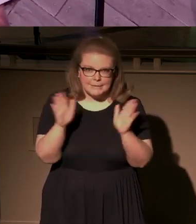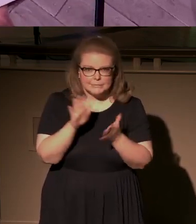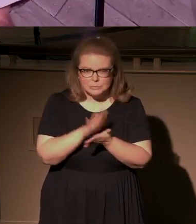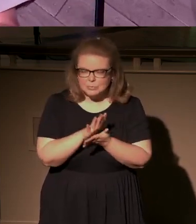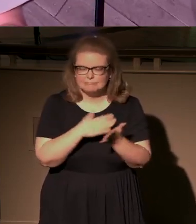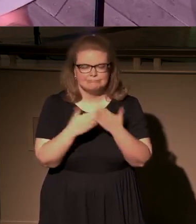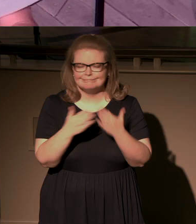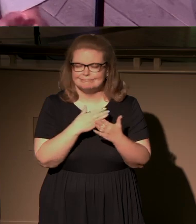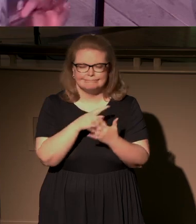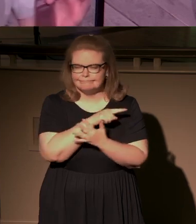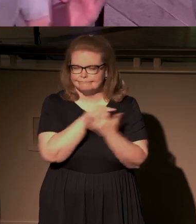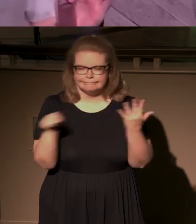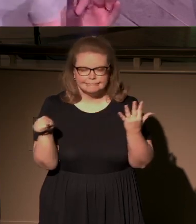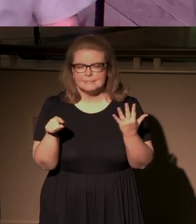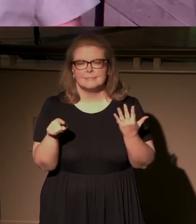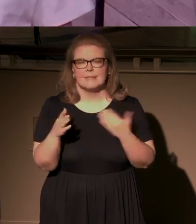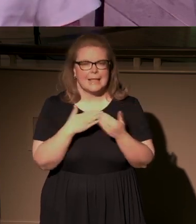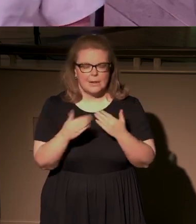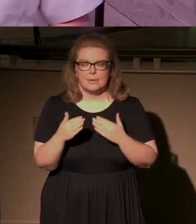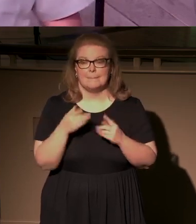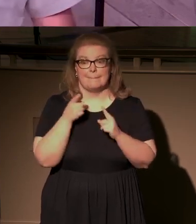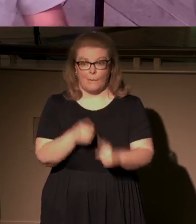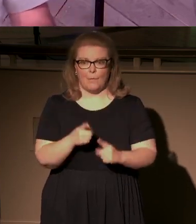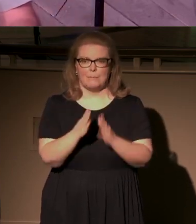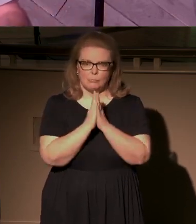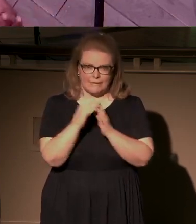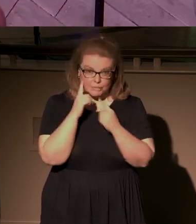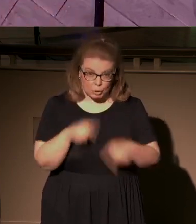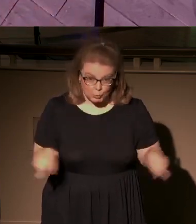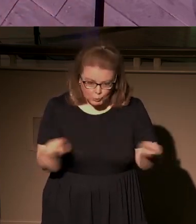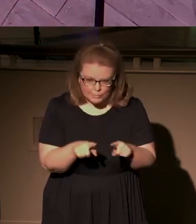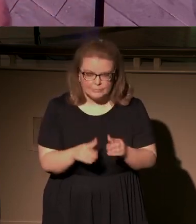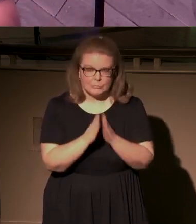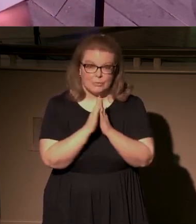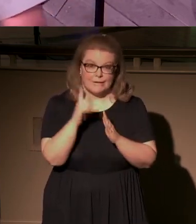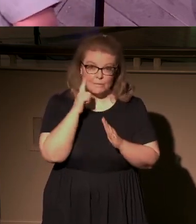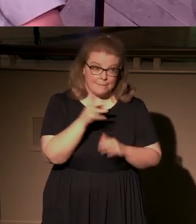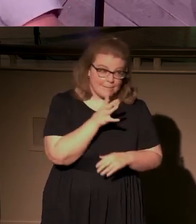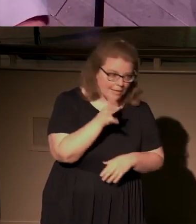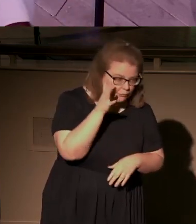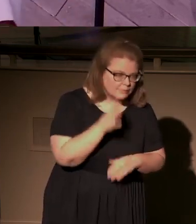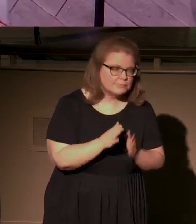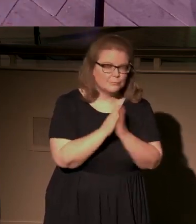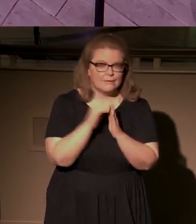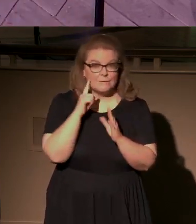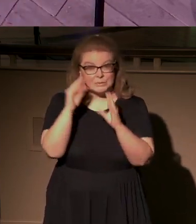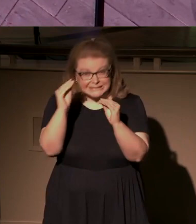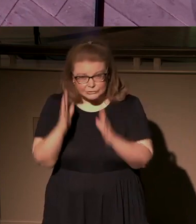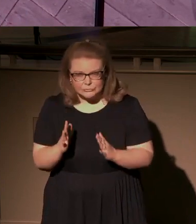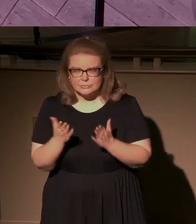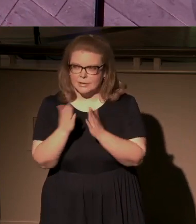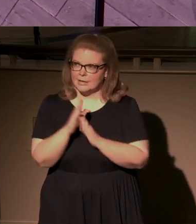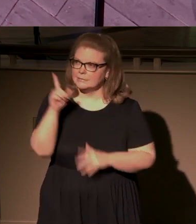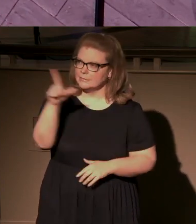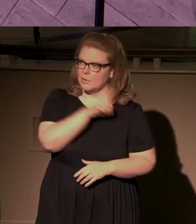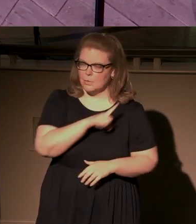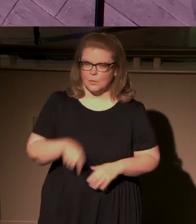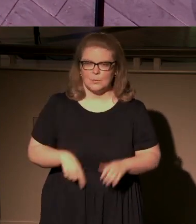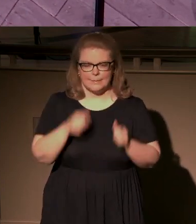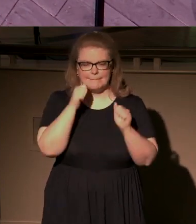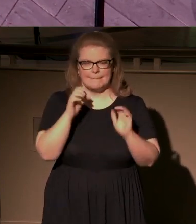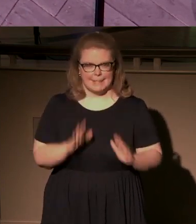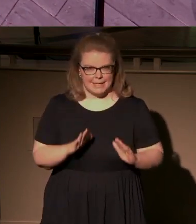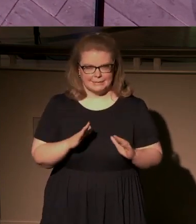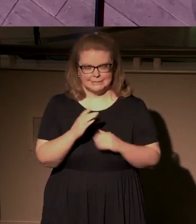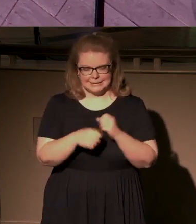want to just pray for you, pray for your parents, pray for your teachers, and just ask the Lord for a blessing